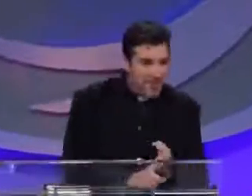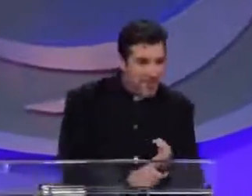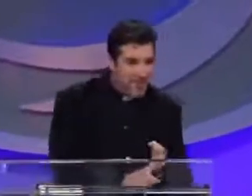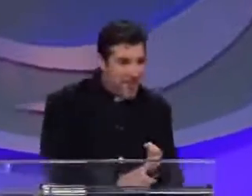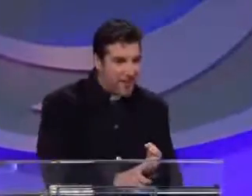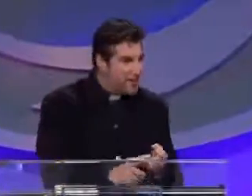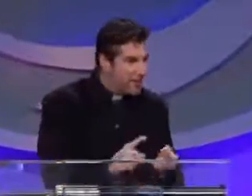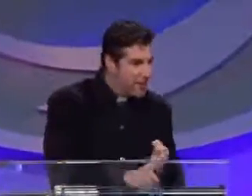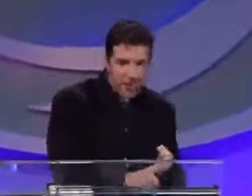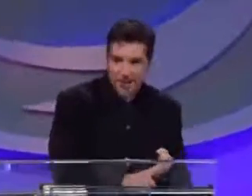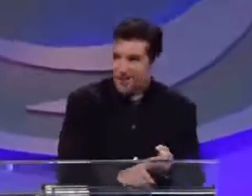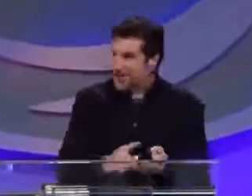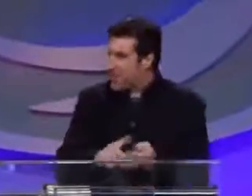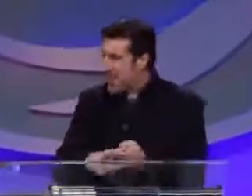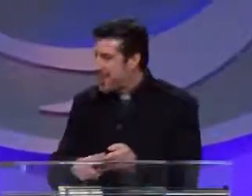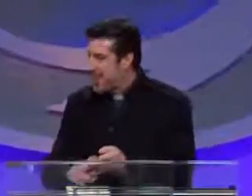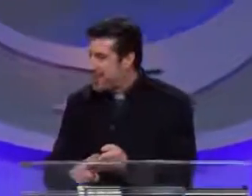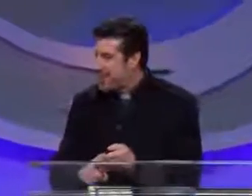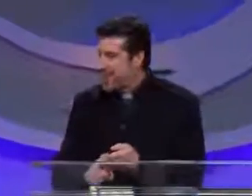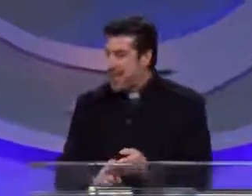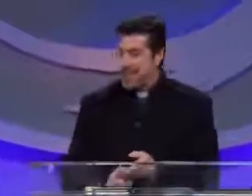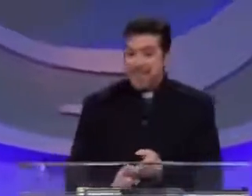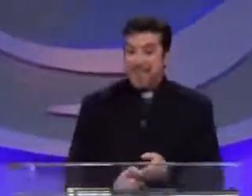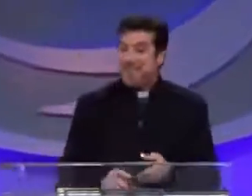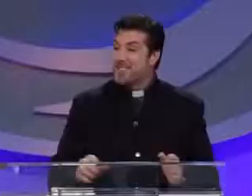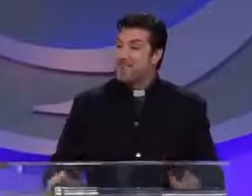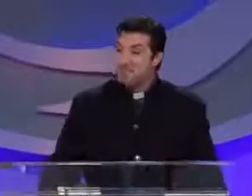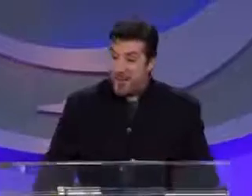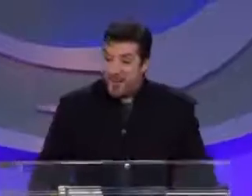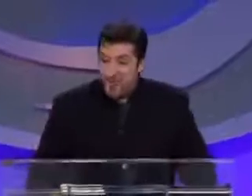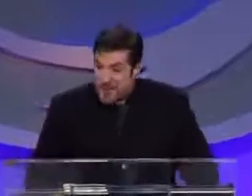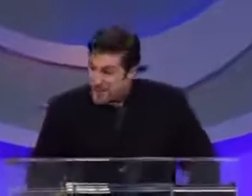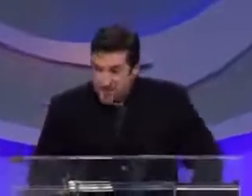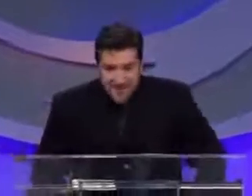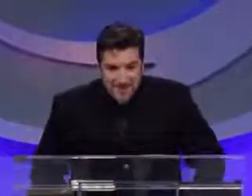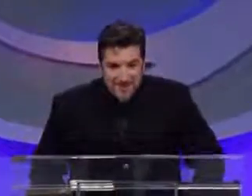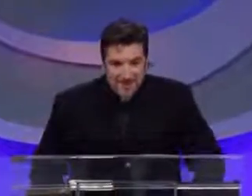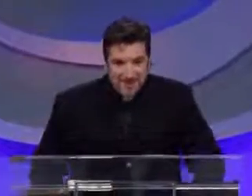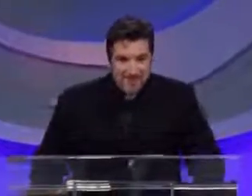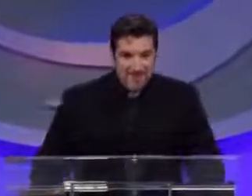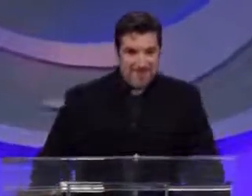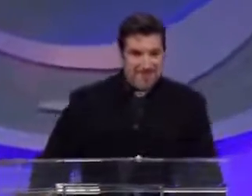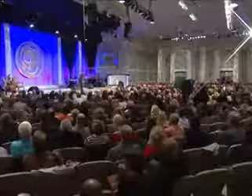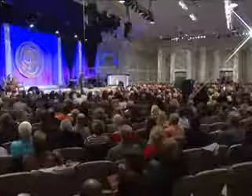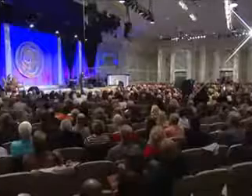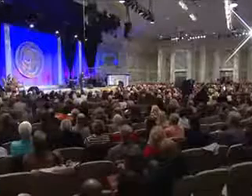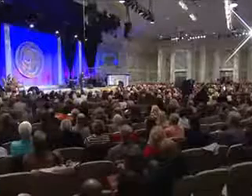got churches of 10,000, 2,000, 20,000. I said, these are big fishes."